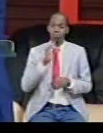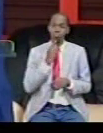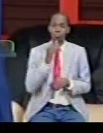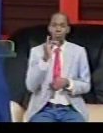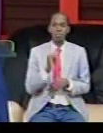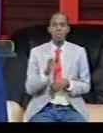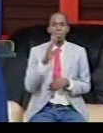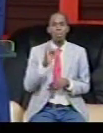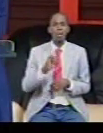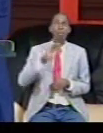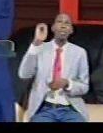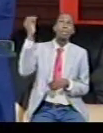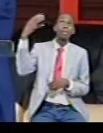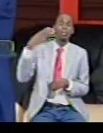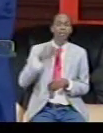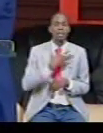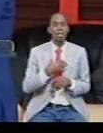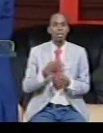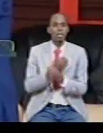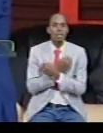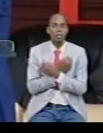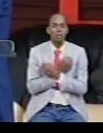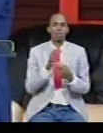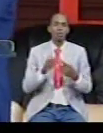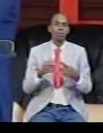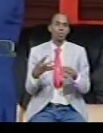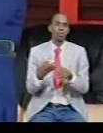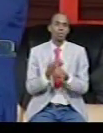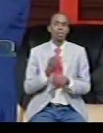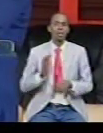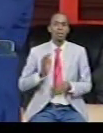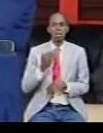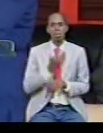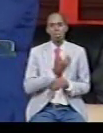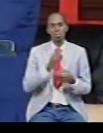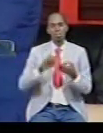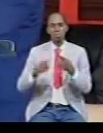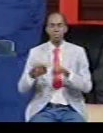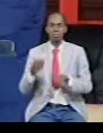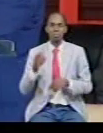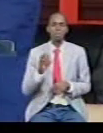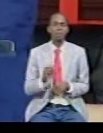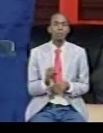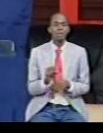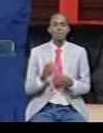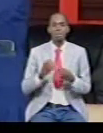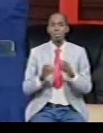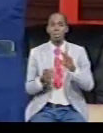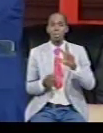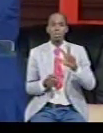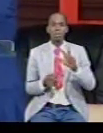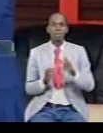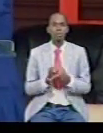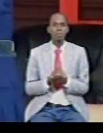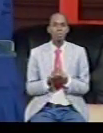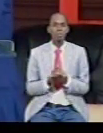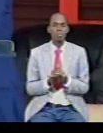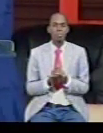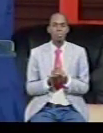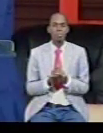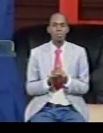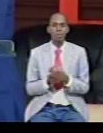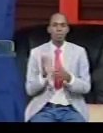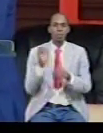by grace and love to win our companions. Number three,